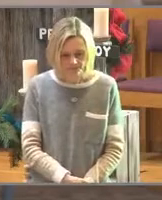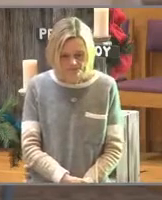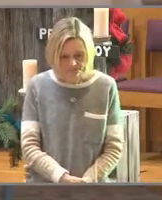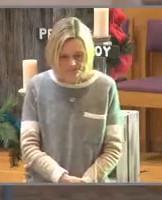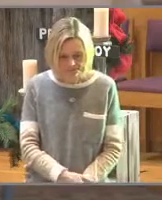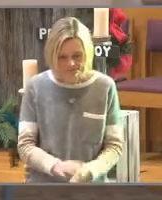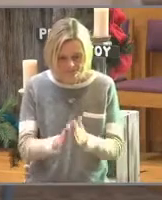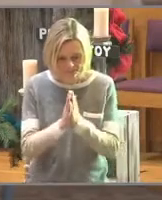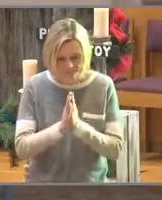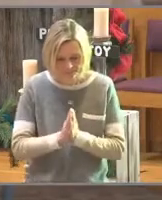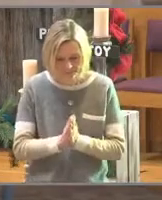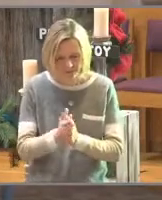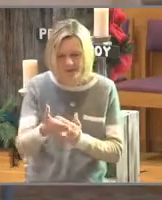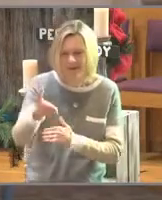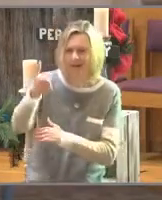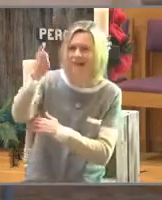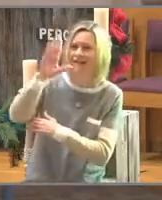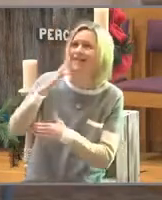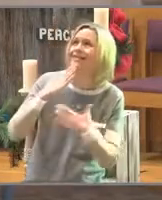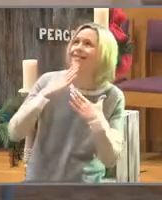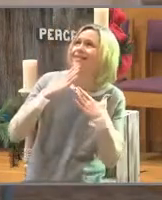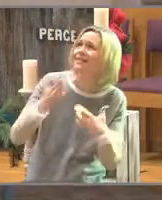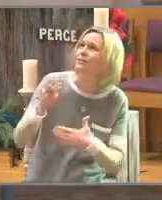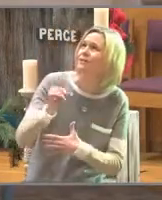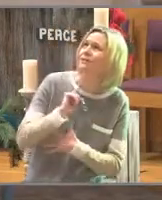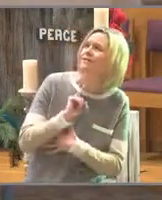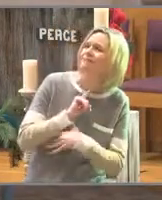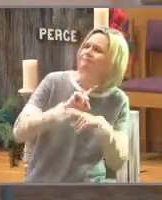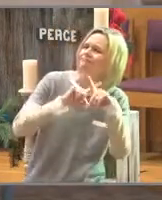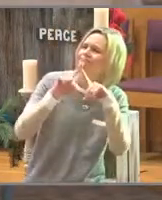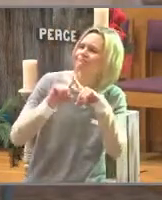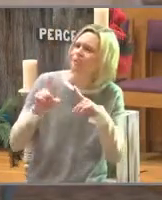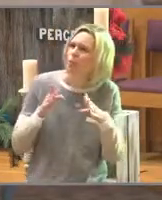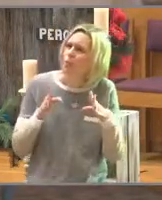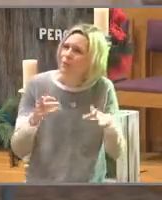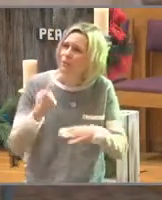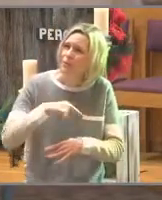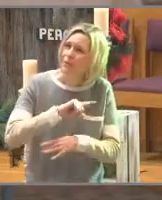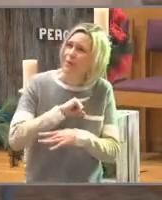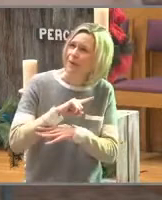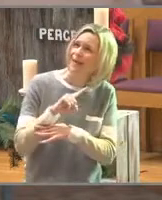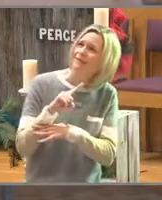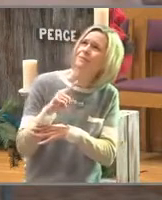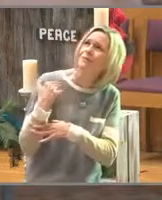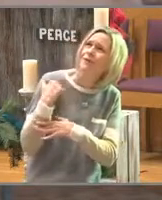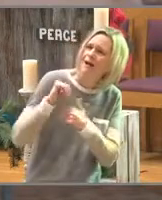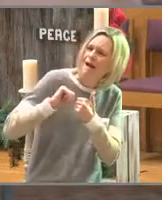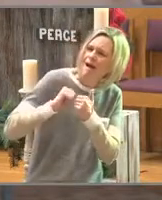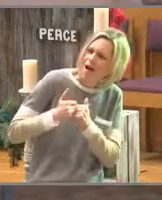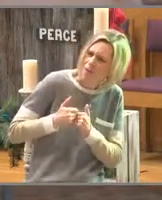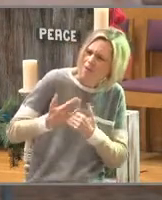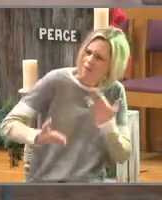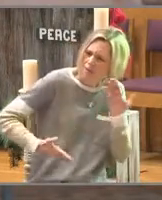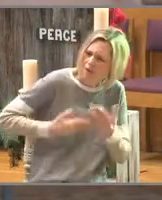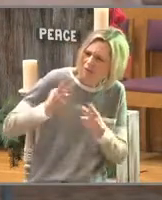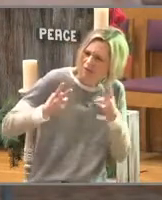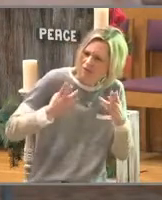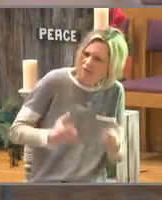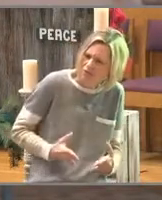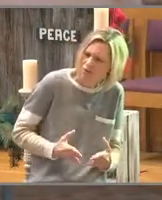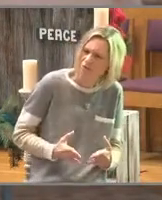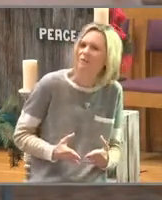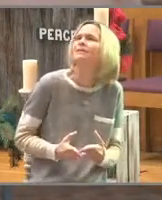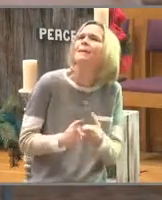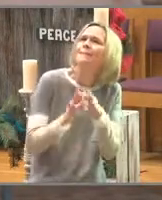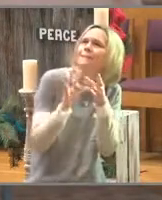And we pray, God, thank you for giving us lots of different ways we can be reminded to make room for visitors and messages of